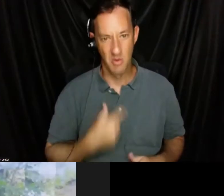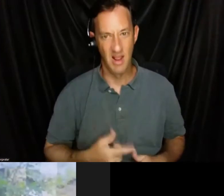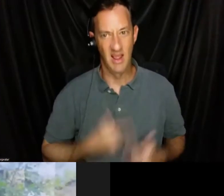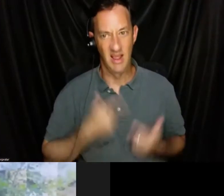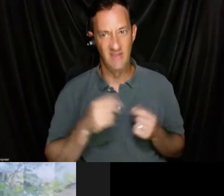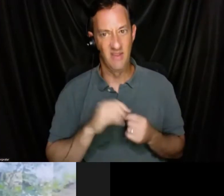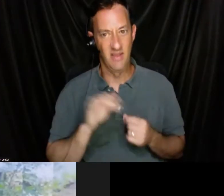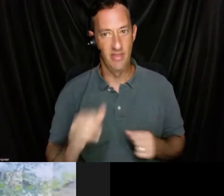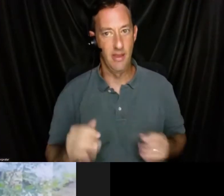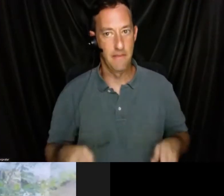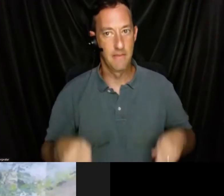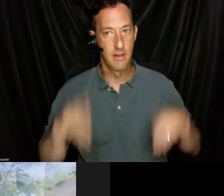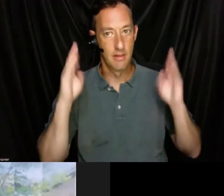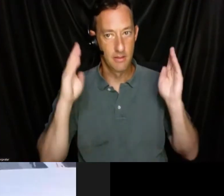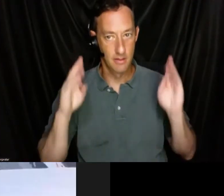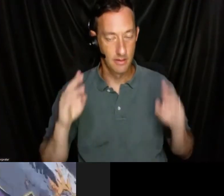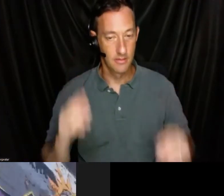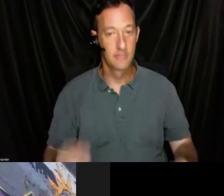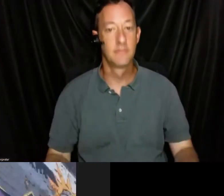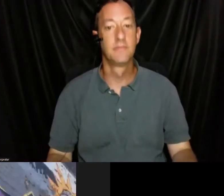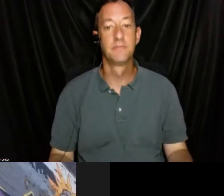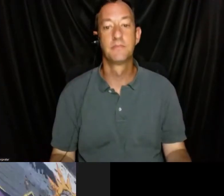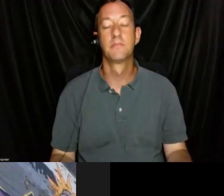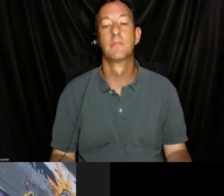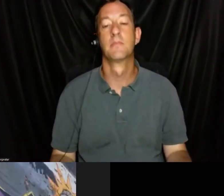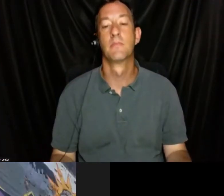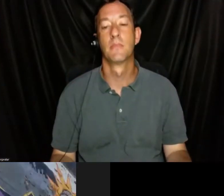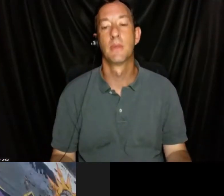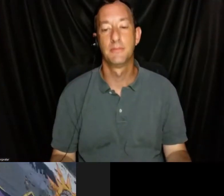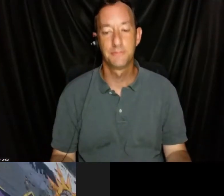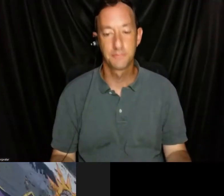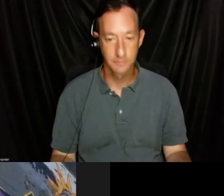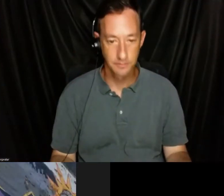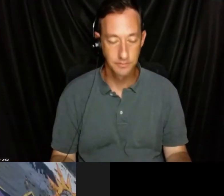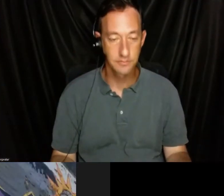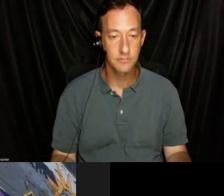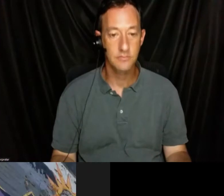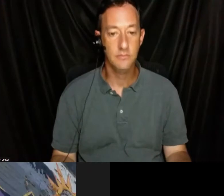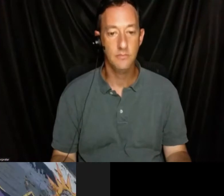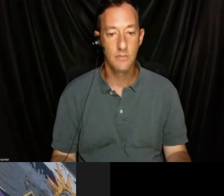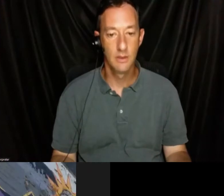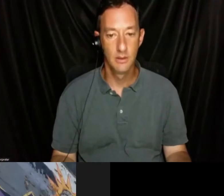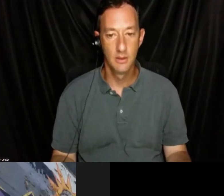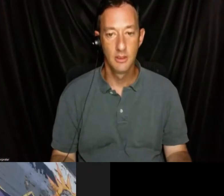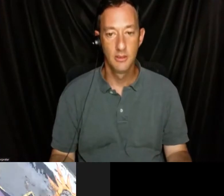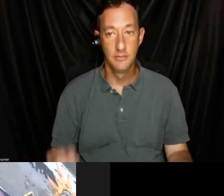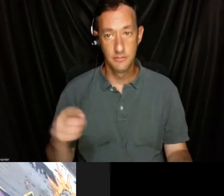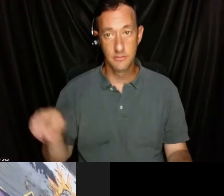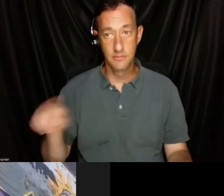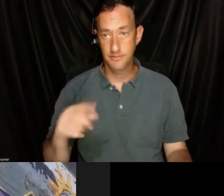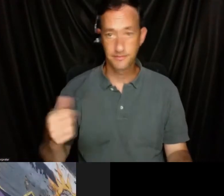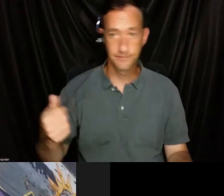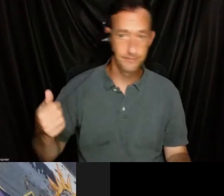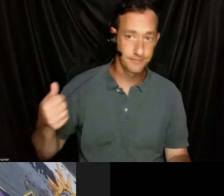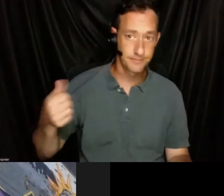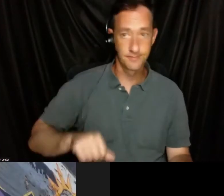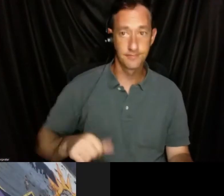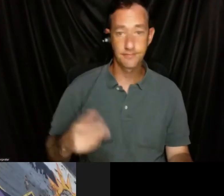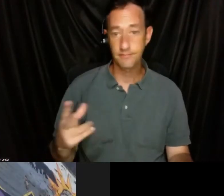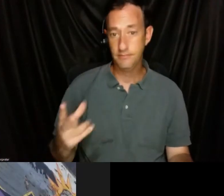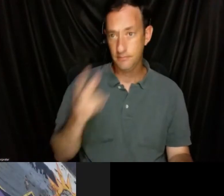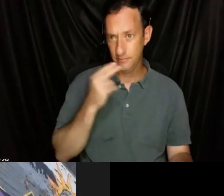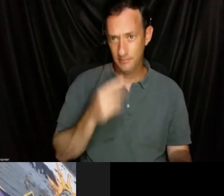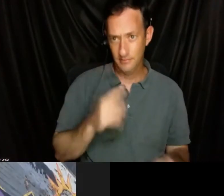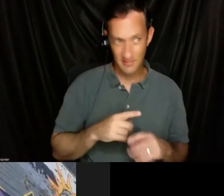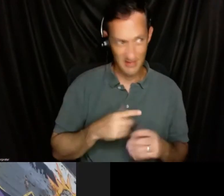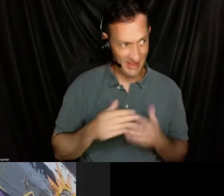this building. And, you know, for them to deny me like that, especially for the positive things